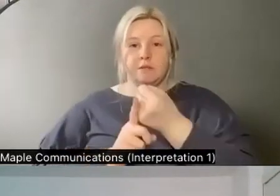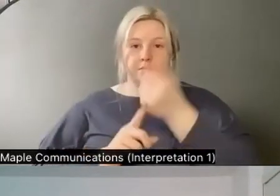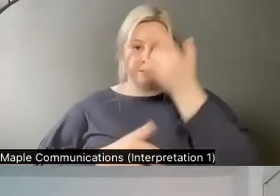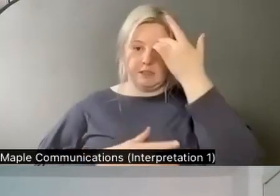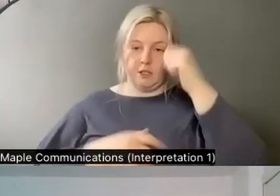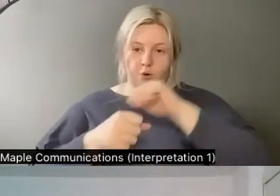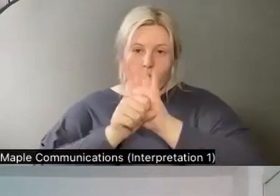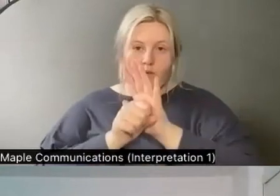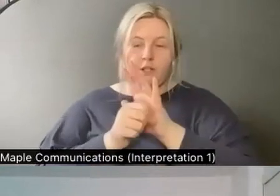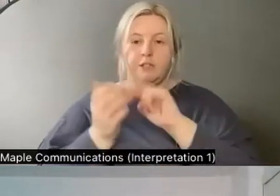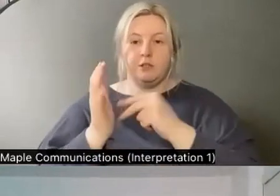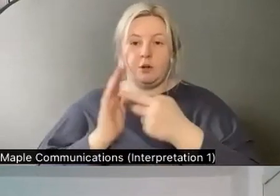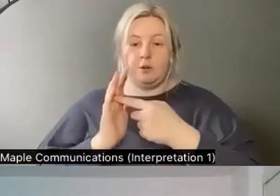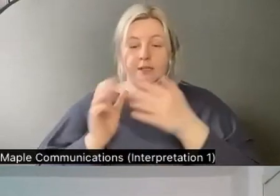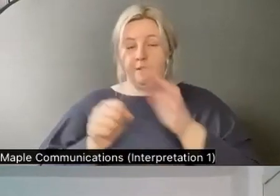mental stack is not as,